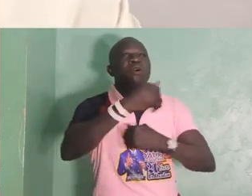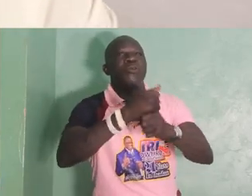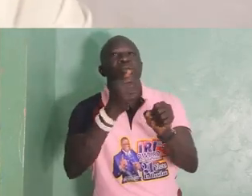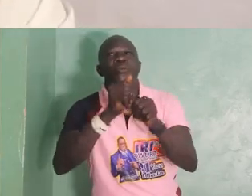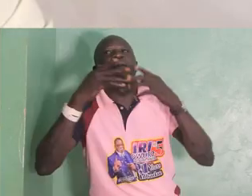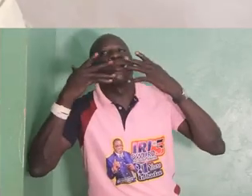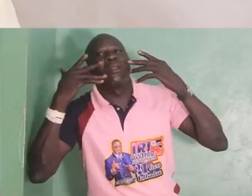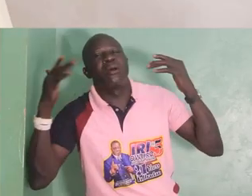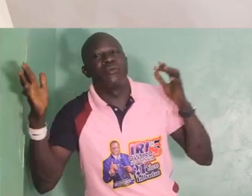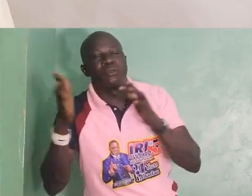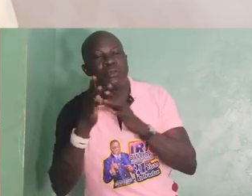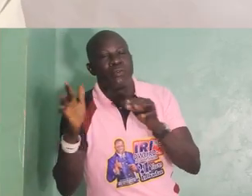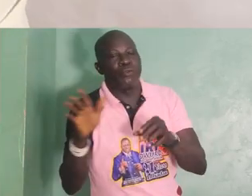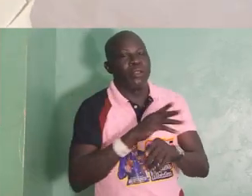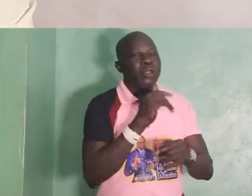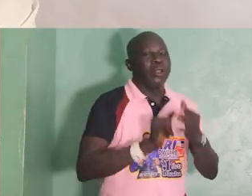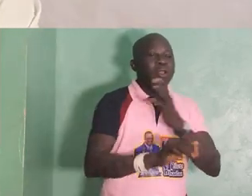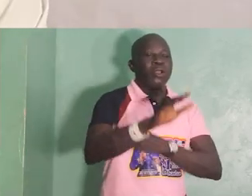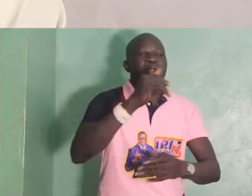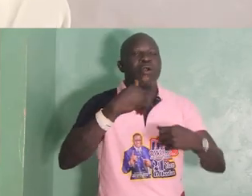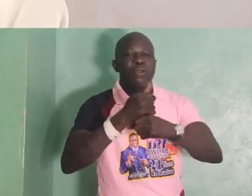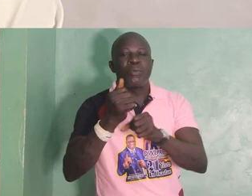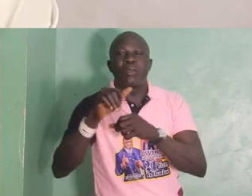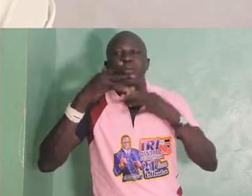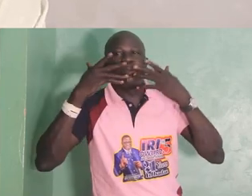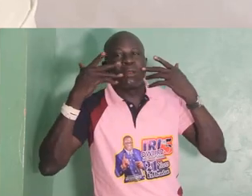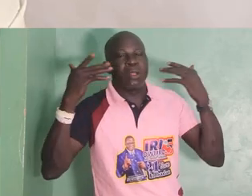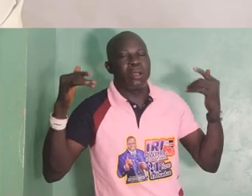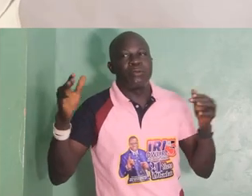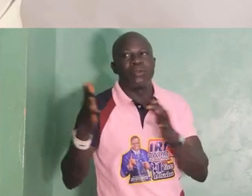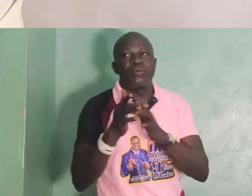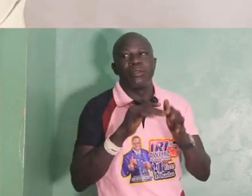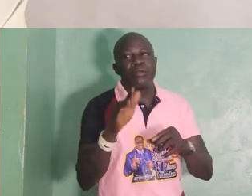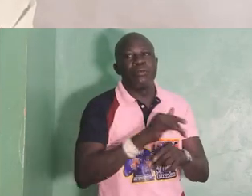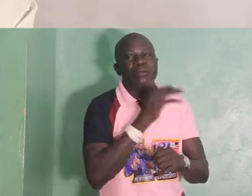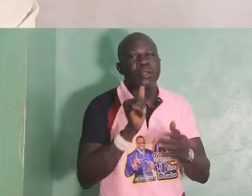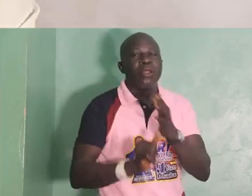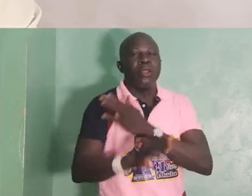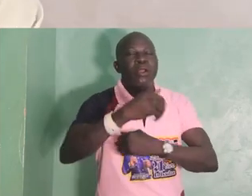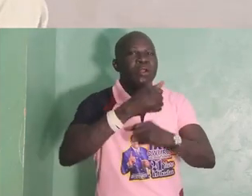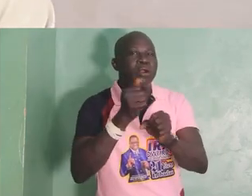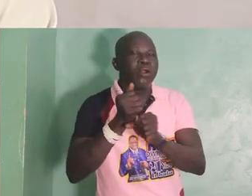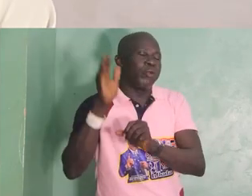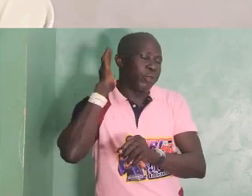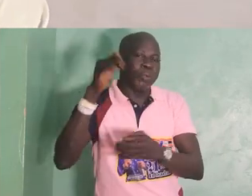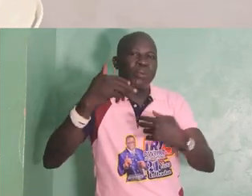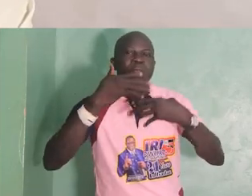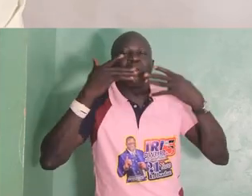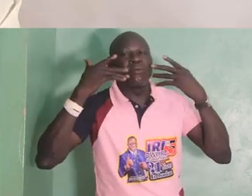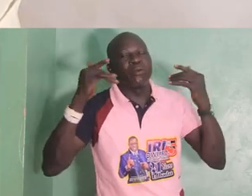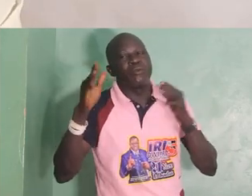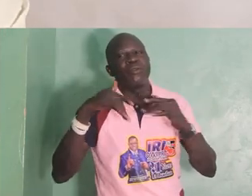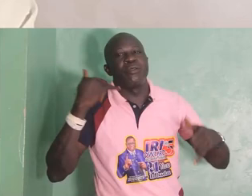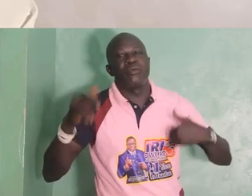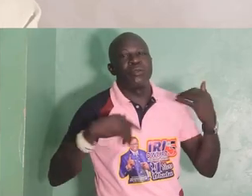God will make you laugh joyfully. Allah will make you laugh joyfully. God will make you laugh joyfully. Allah will make you laugh joyfully. You will